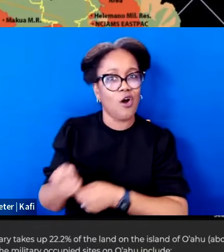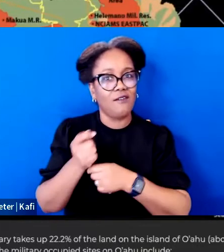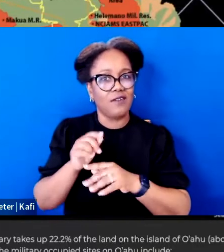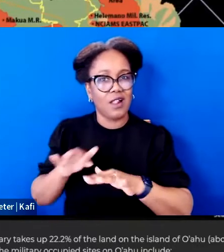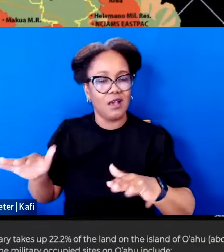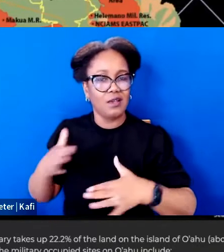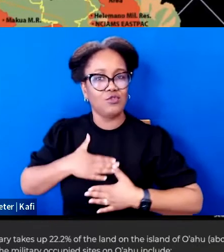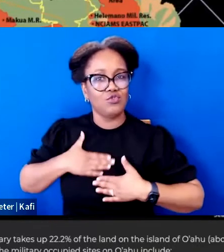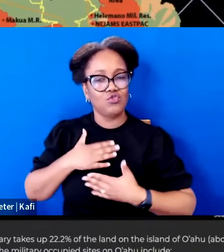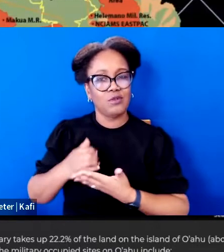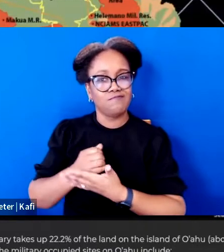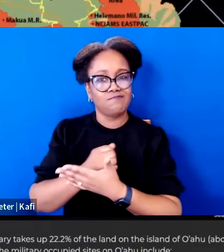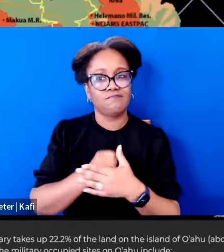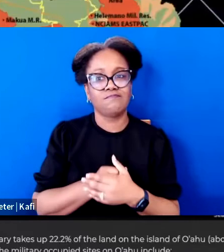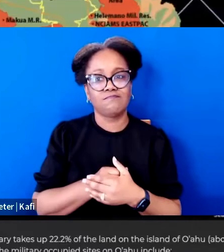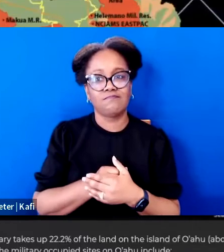$500 fine